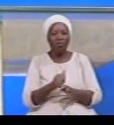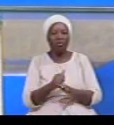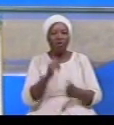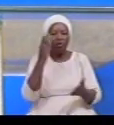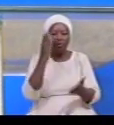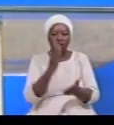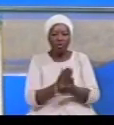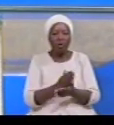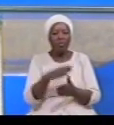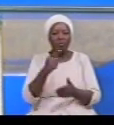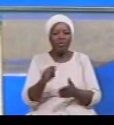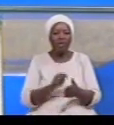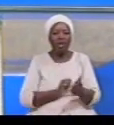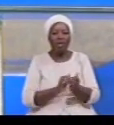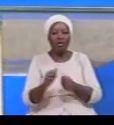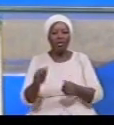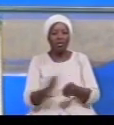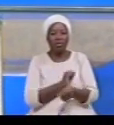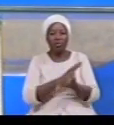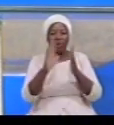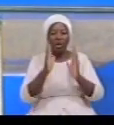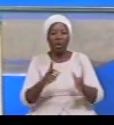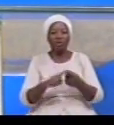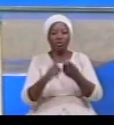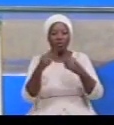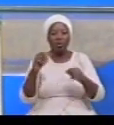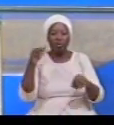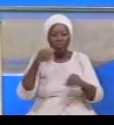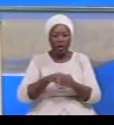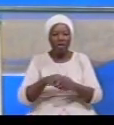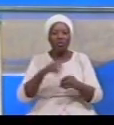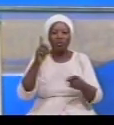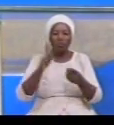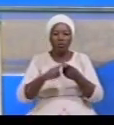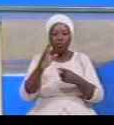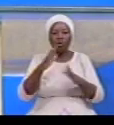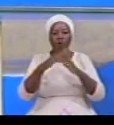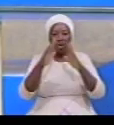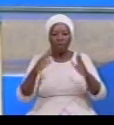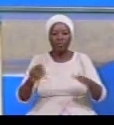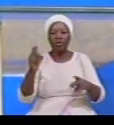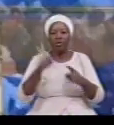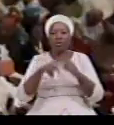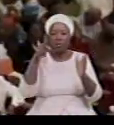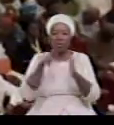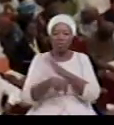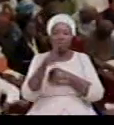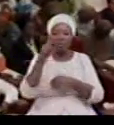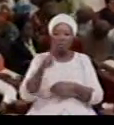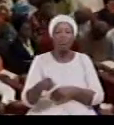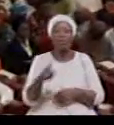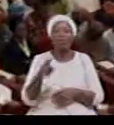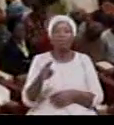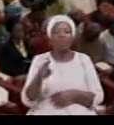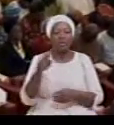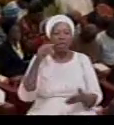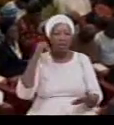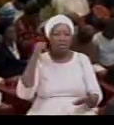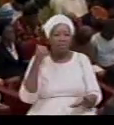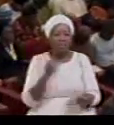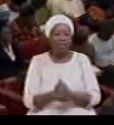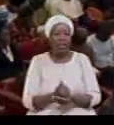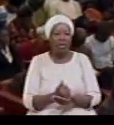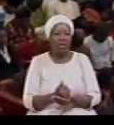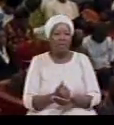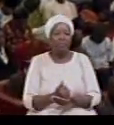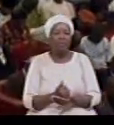your houses to smite you. Any amen there? Verse